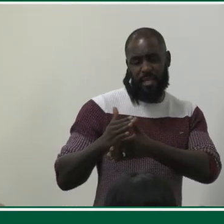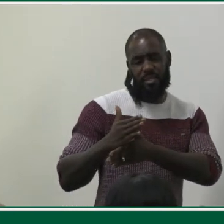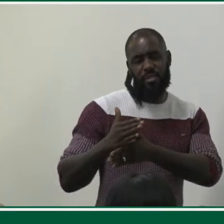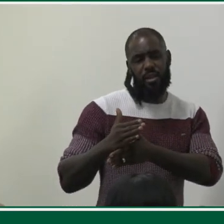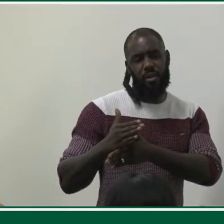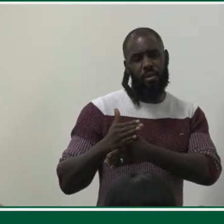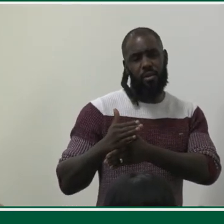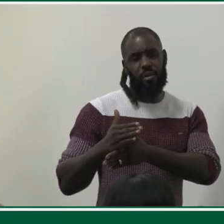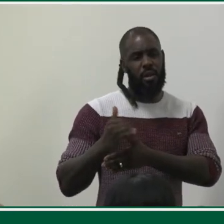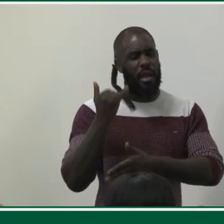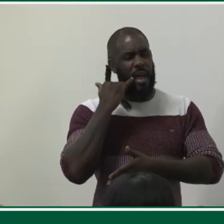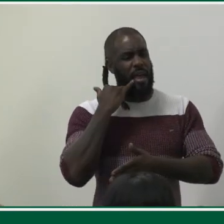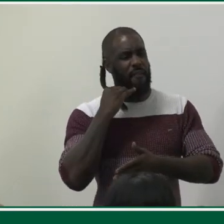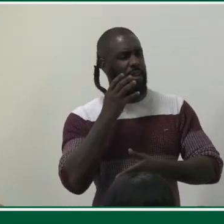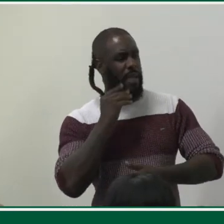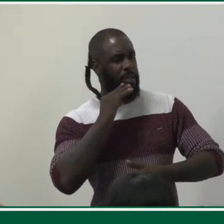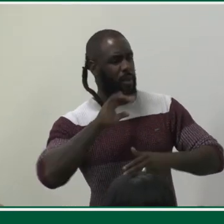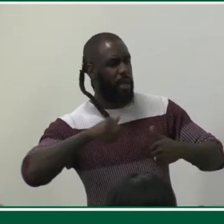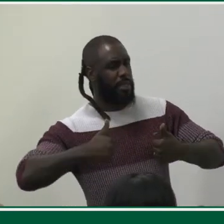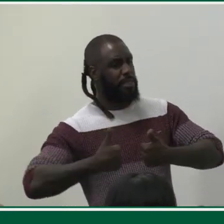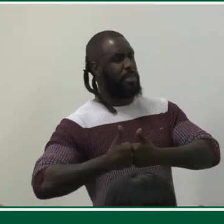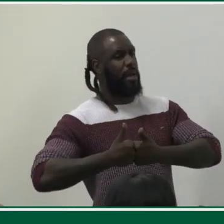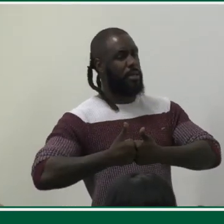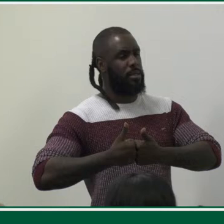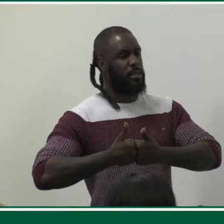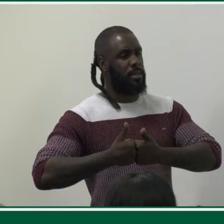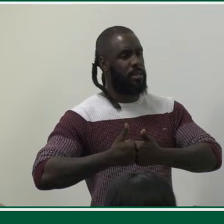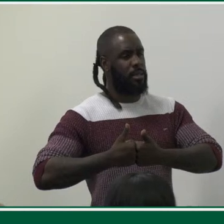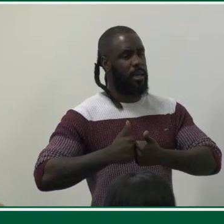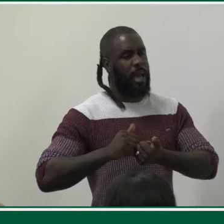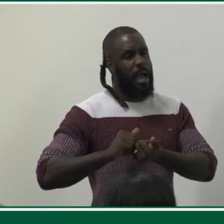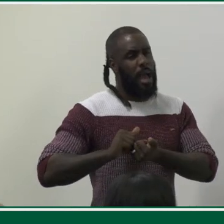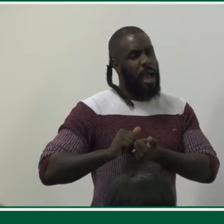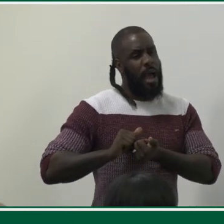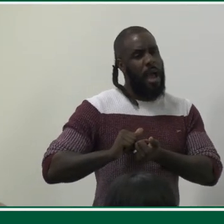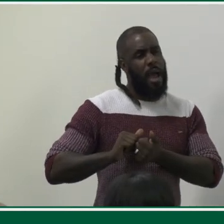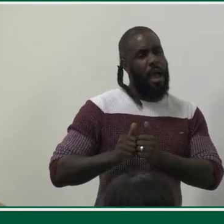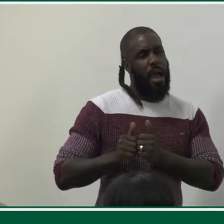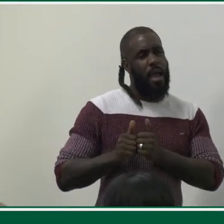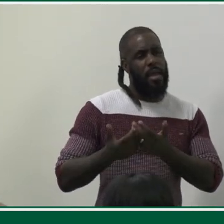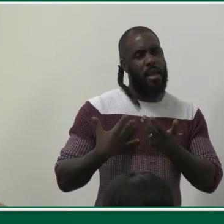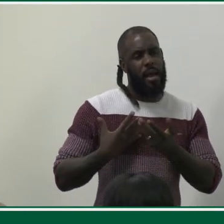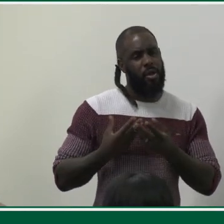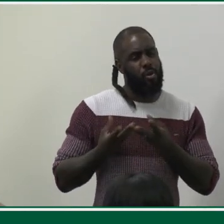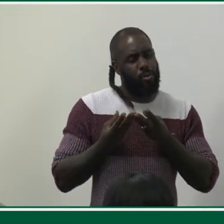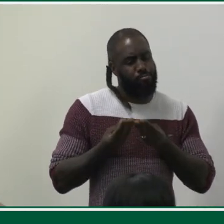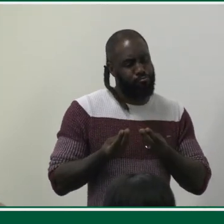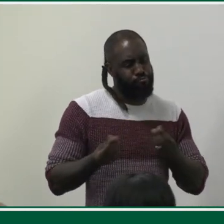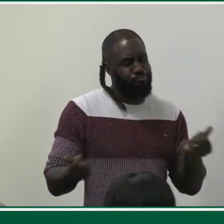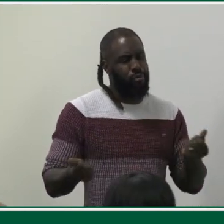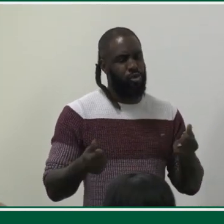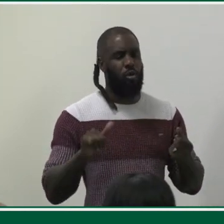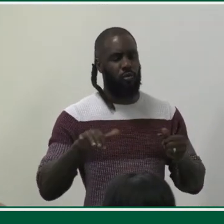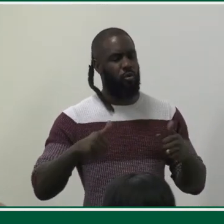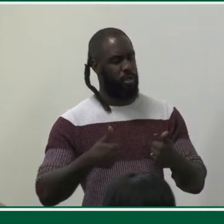have had any challenges, and then how they were able to navigate those